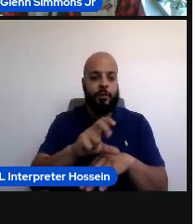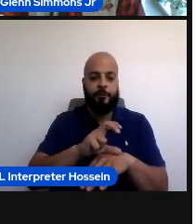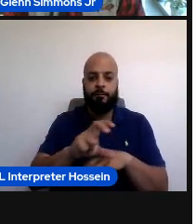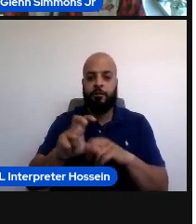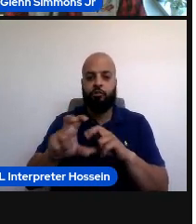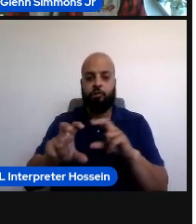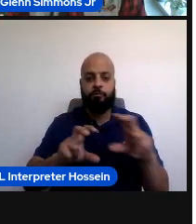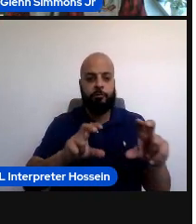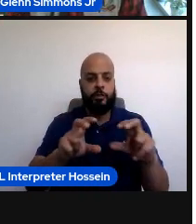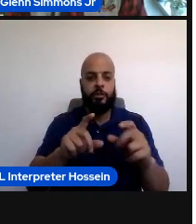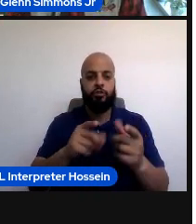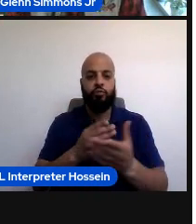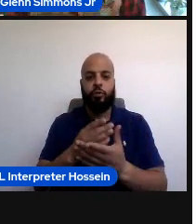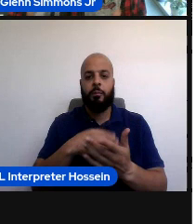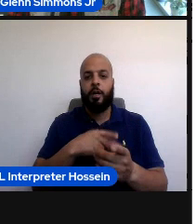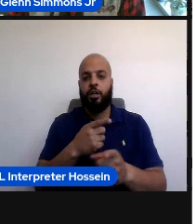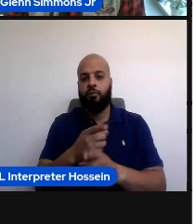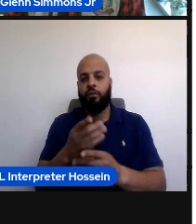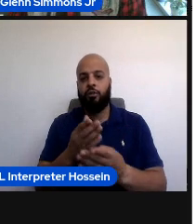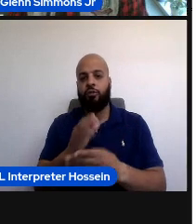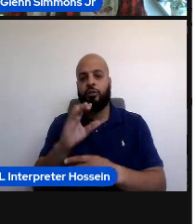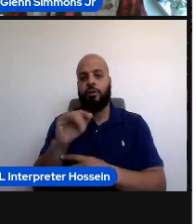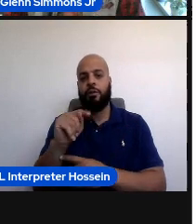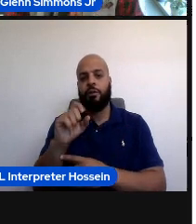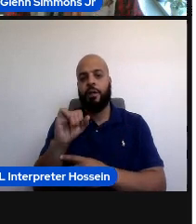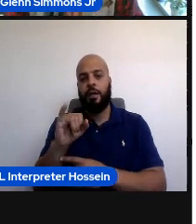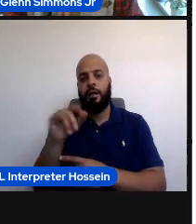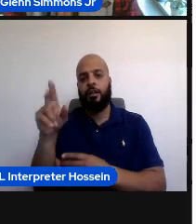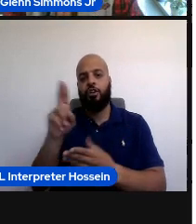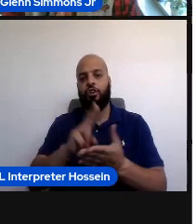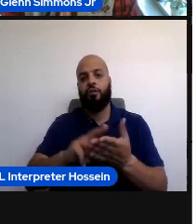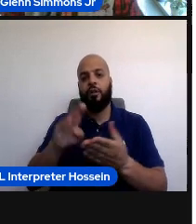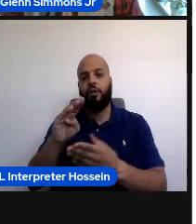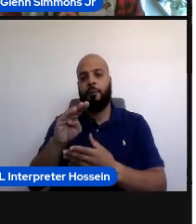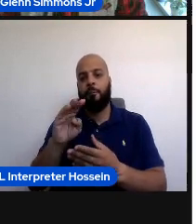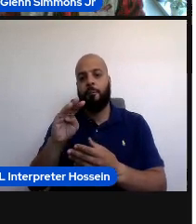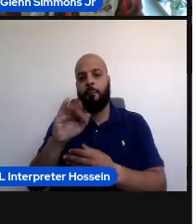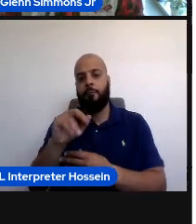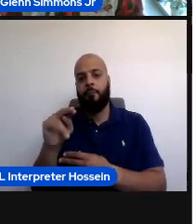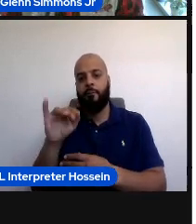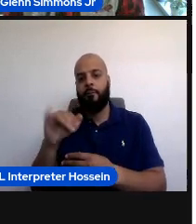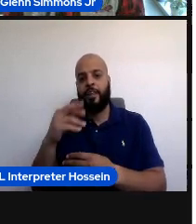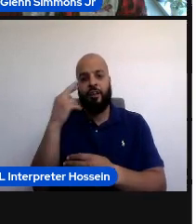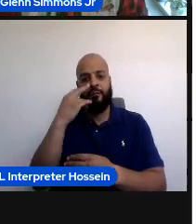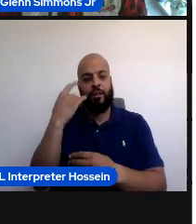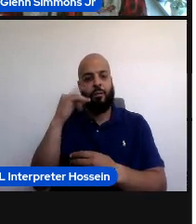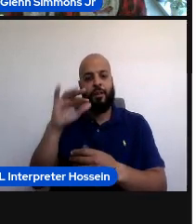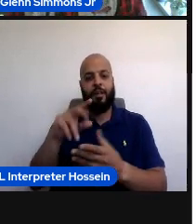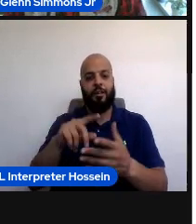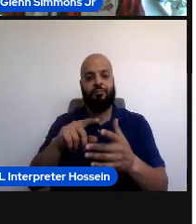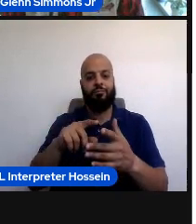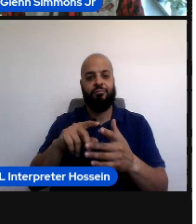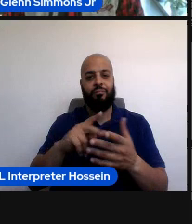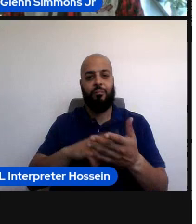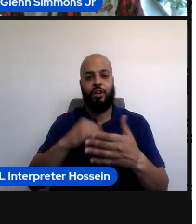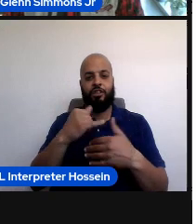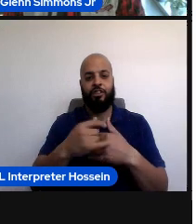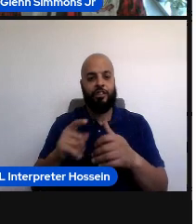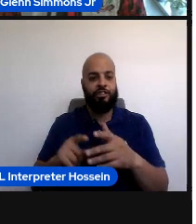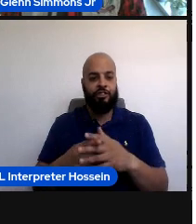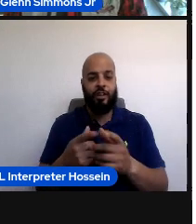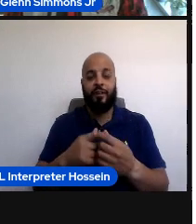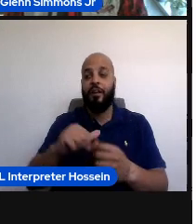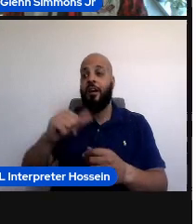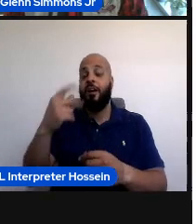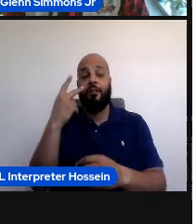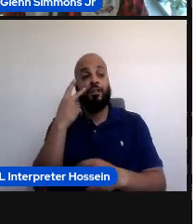career development award through the CTSI at the University of Minnesota, they are the reason why that project got off the ground. And eventually other people saw the light